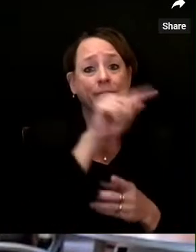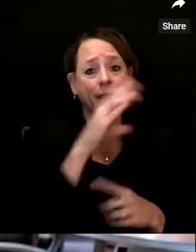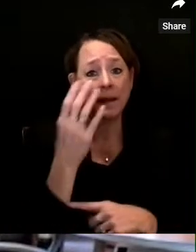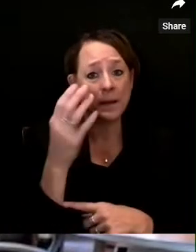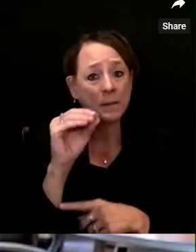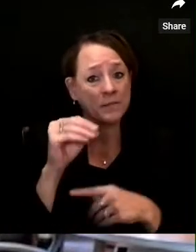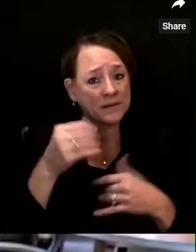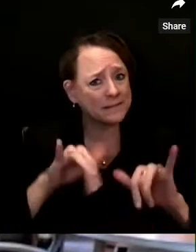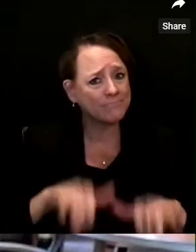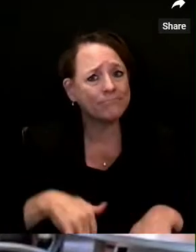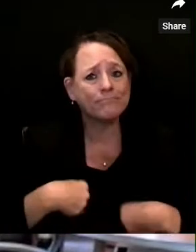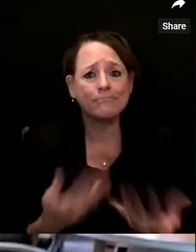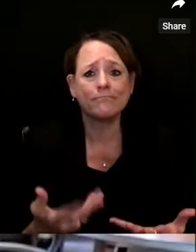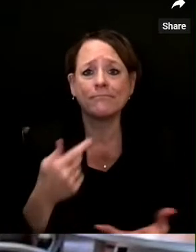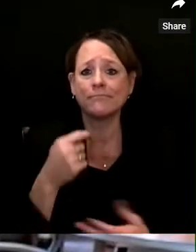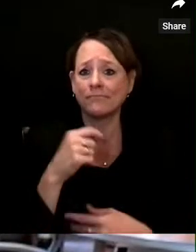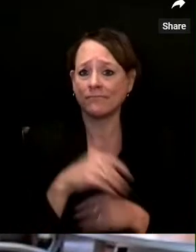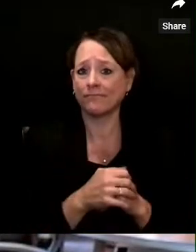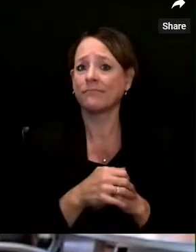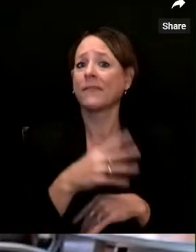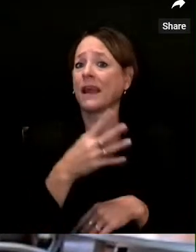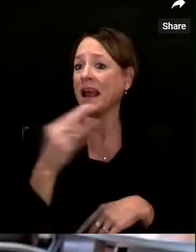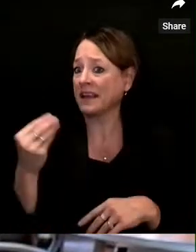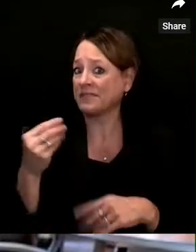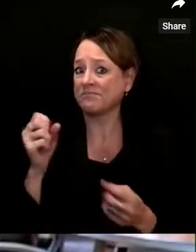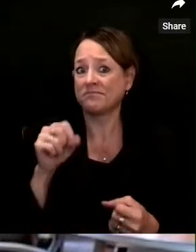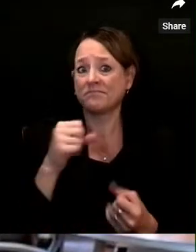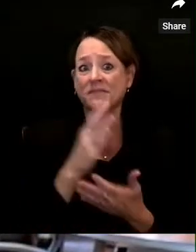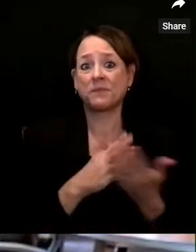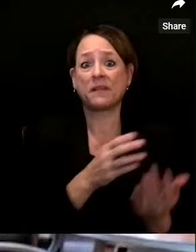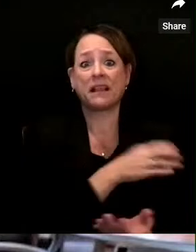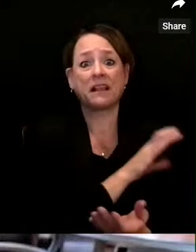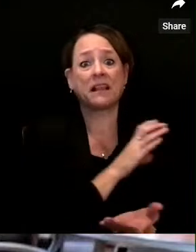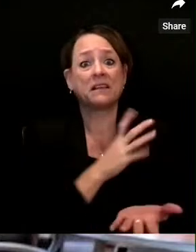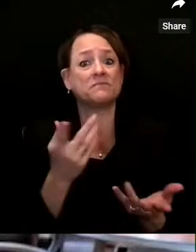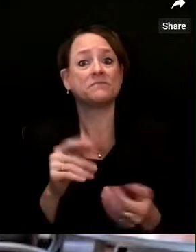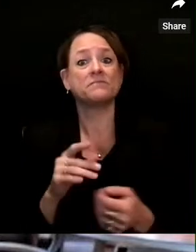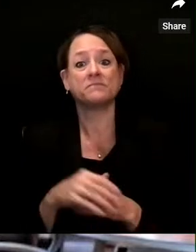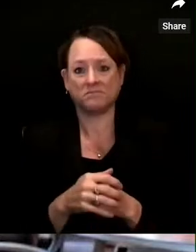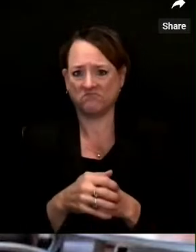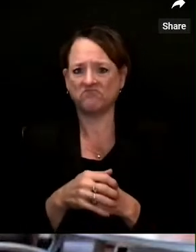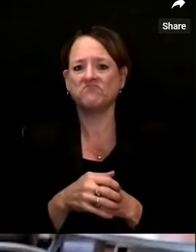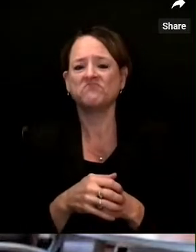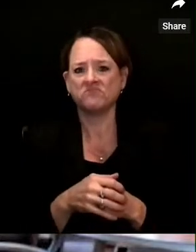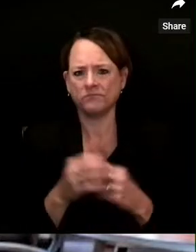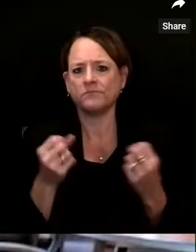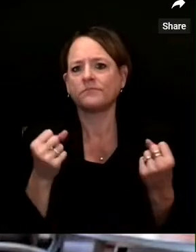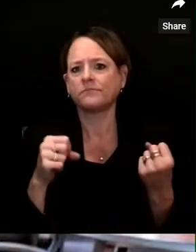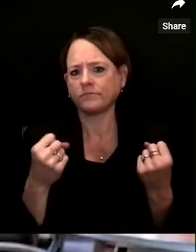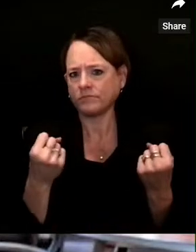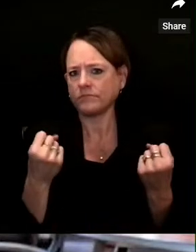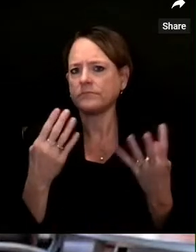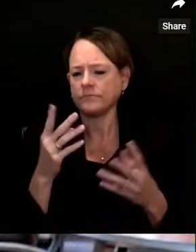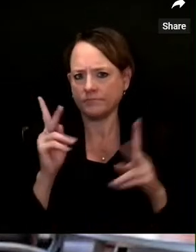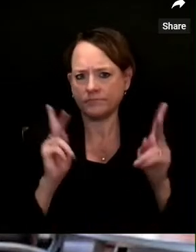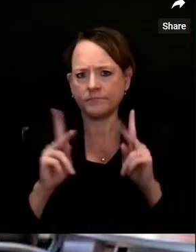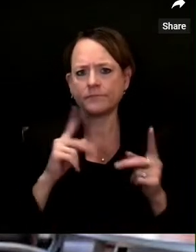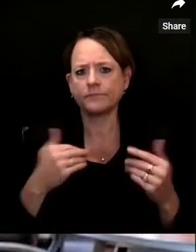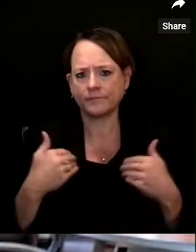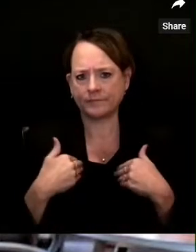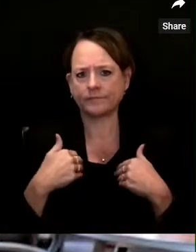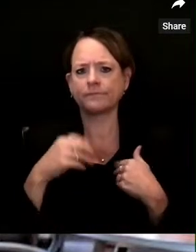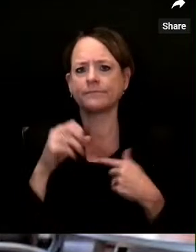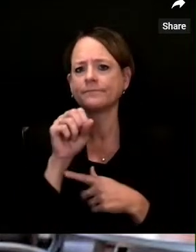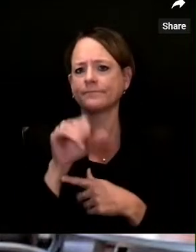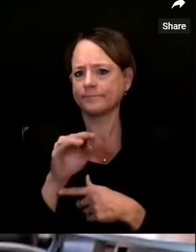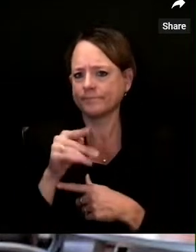that does tend to be more for symptomatic people who are currently patients of that particular healthcare